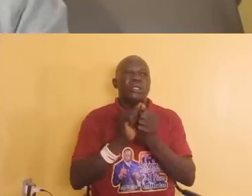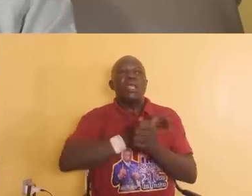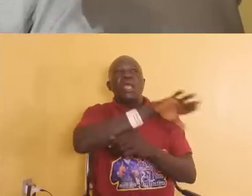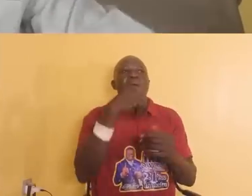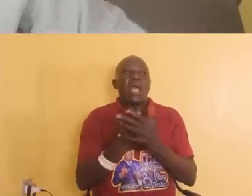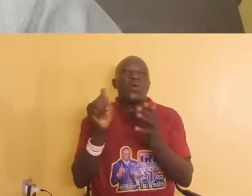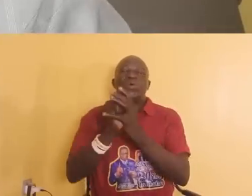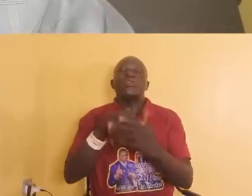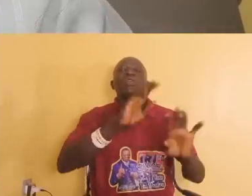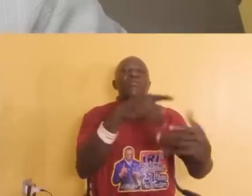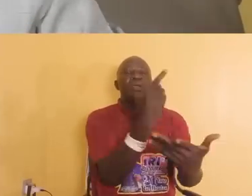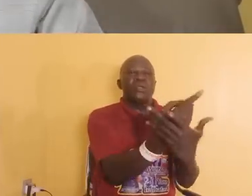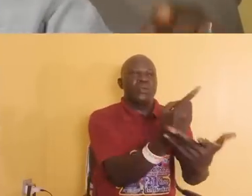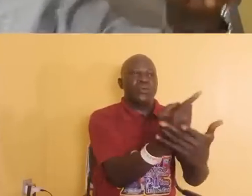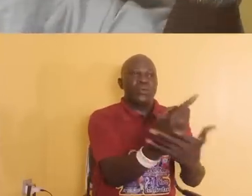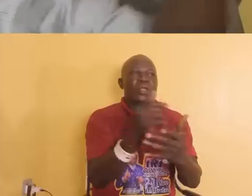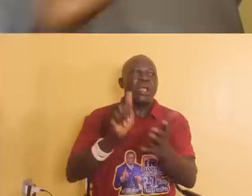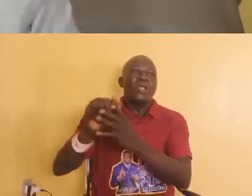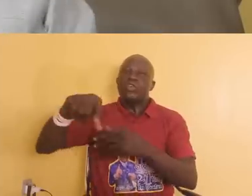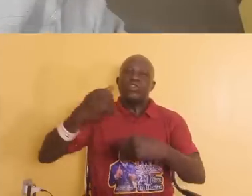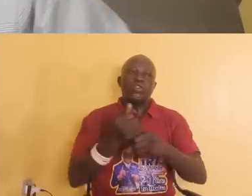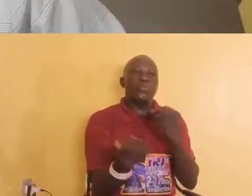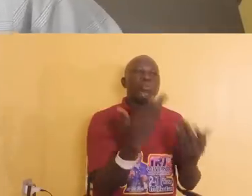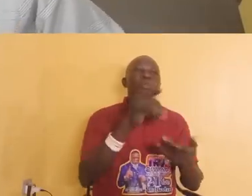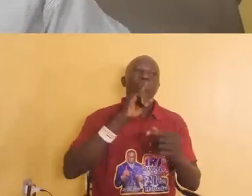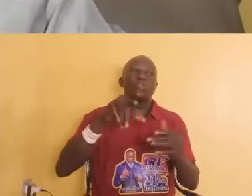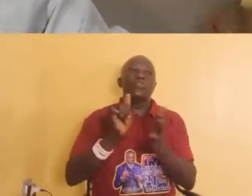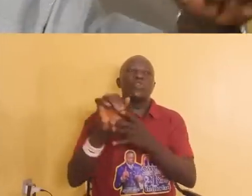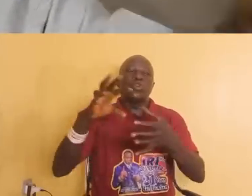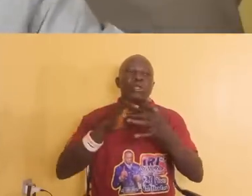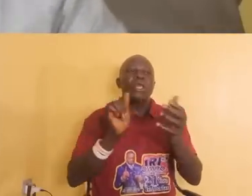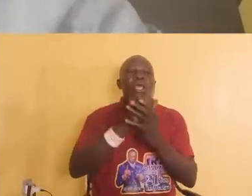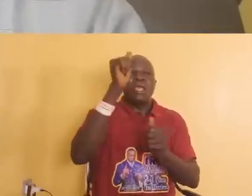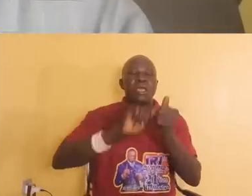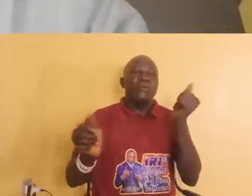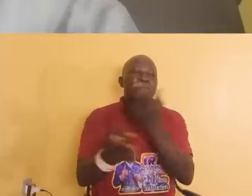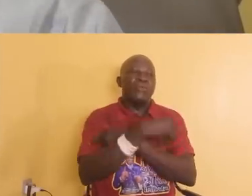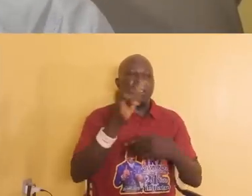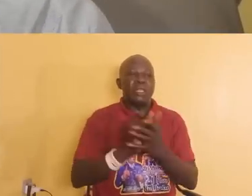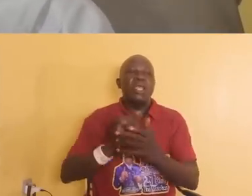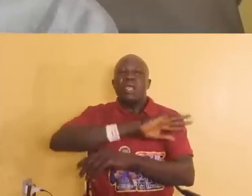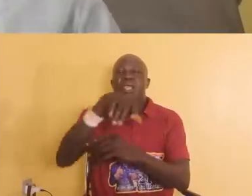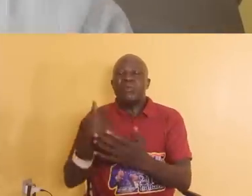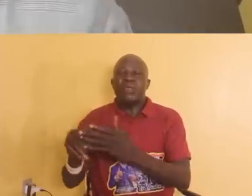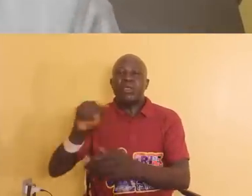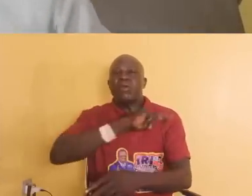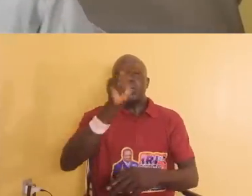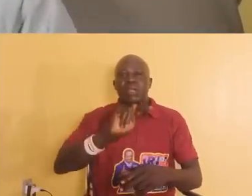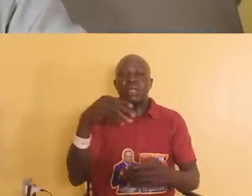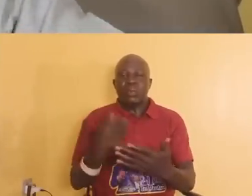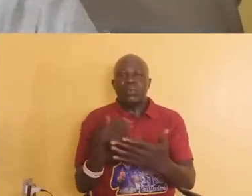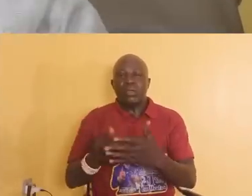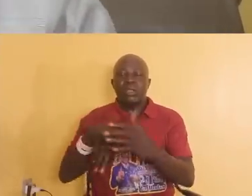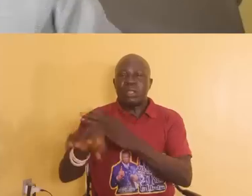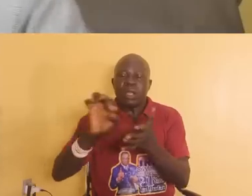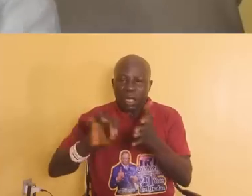You have to connect. Then I'm gonna give you advice. You should make sure you connect every day. But say hold on, if you have